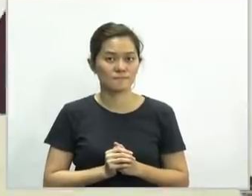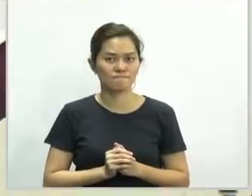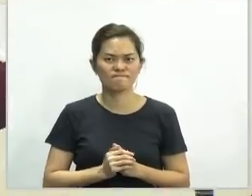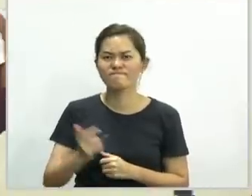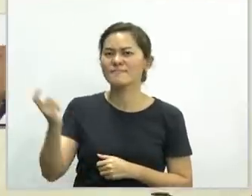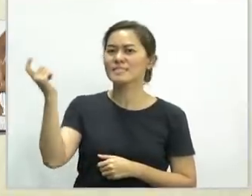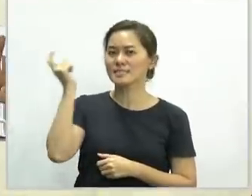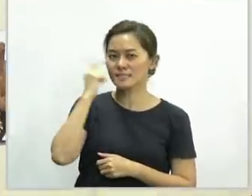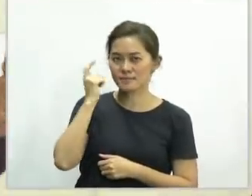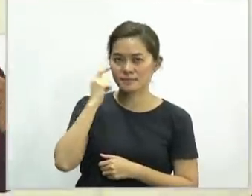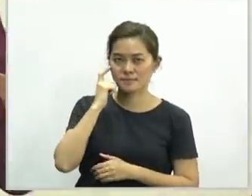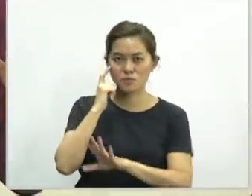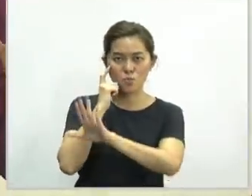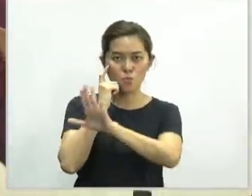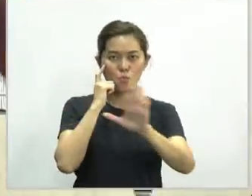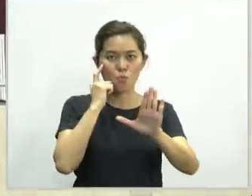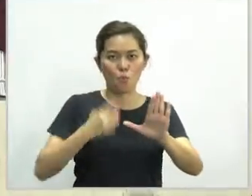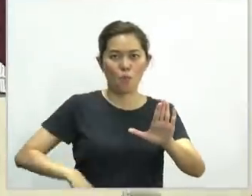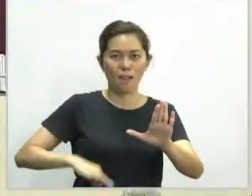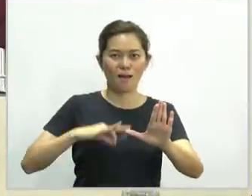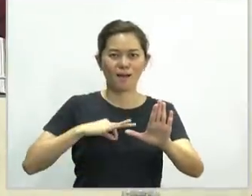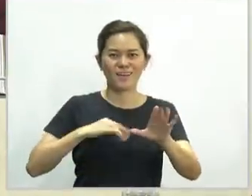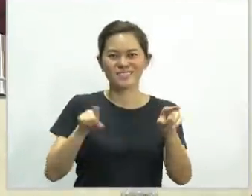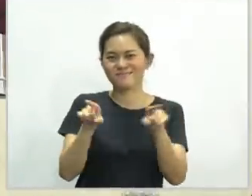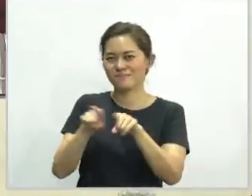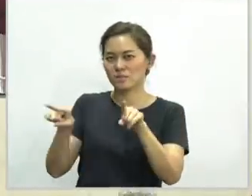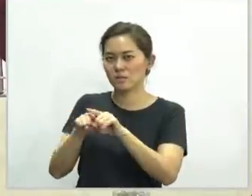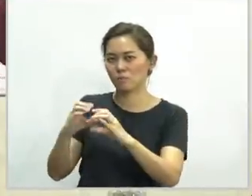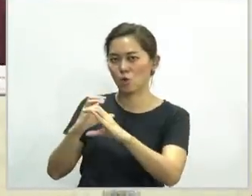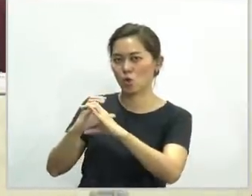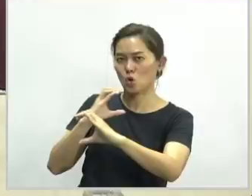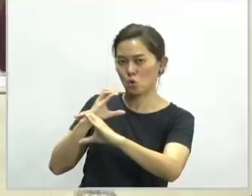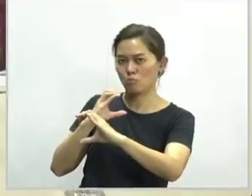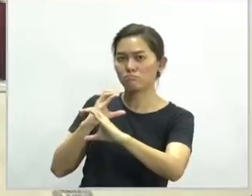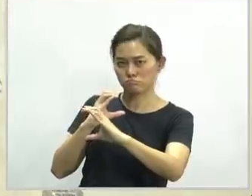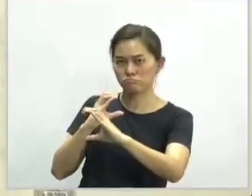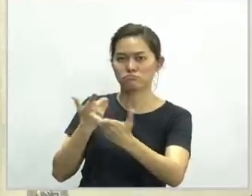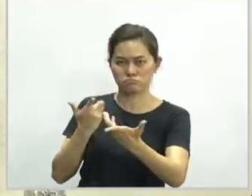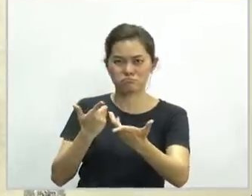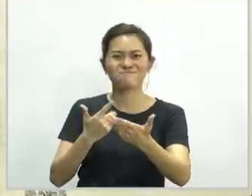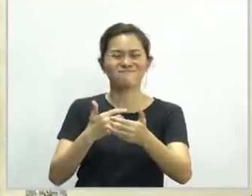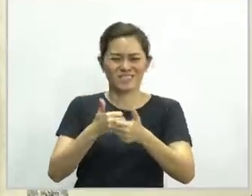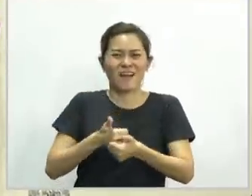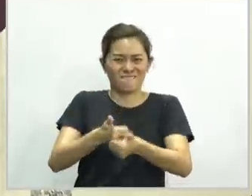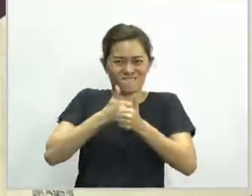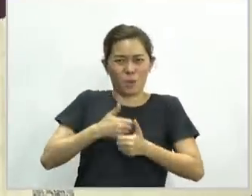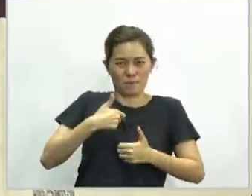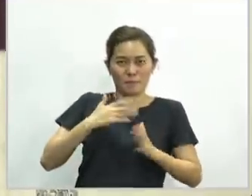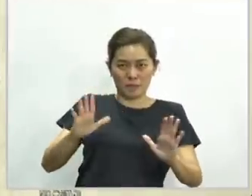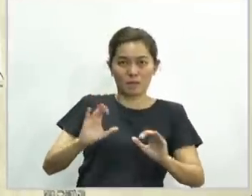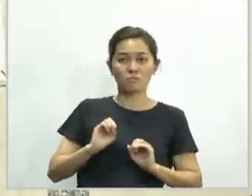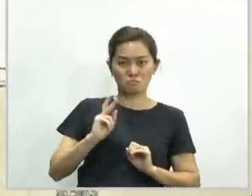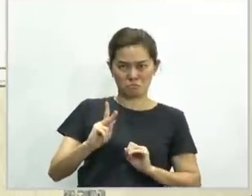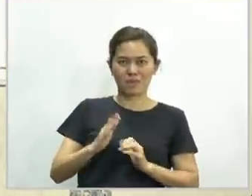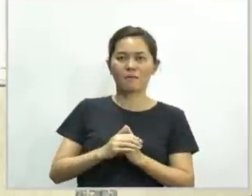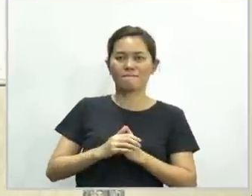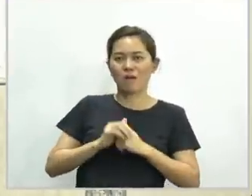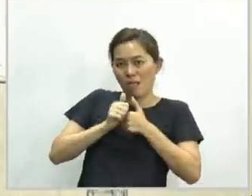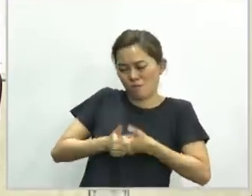think of your life like a car. Okay, just work with me with this